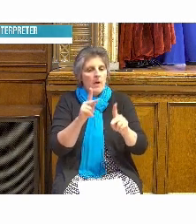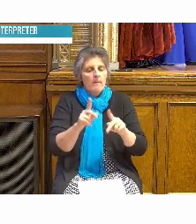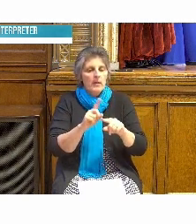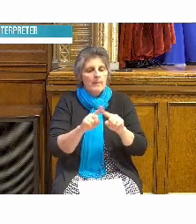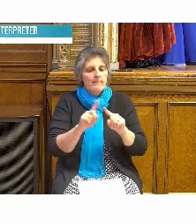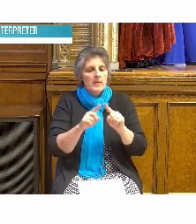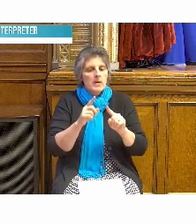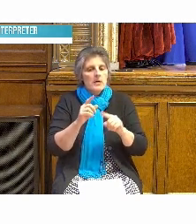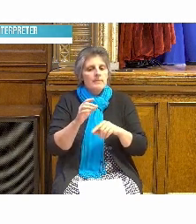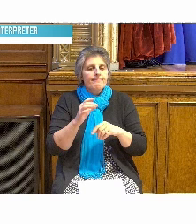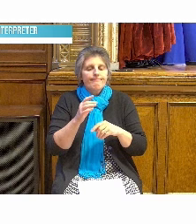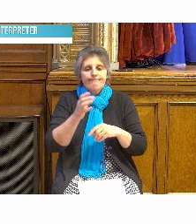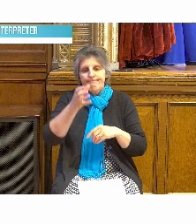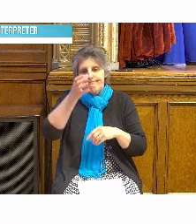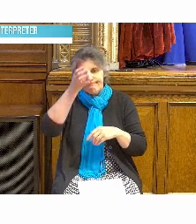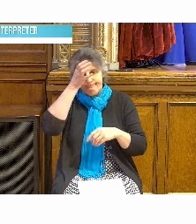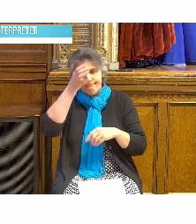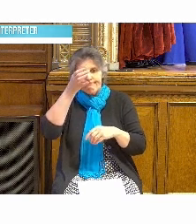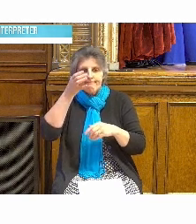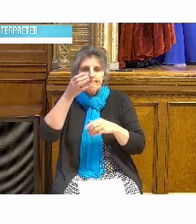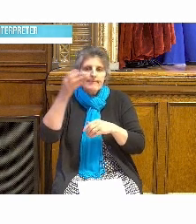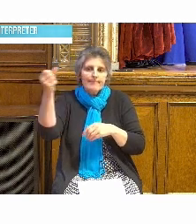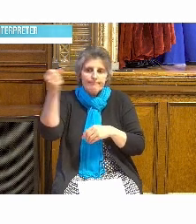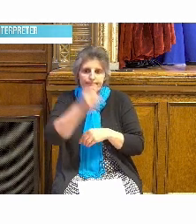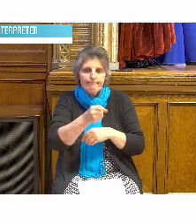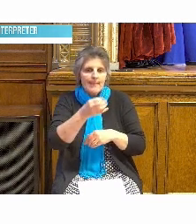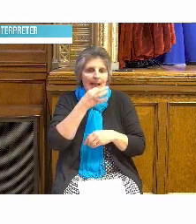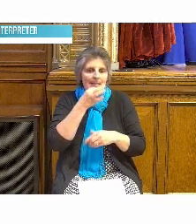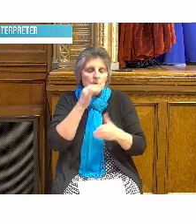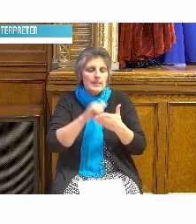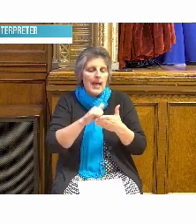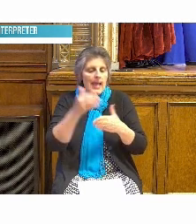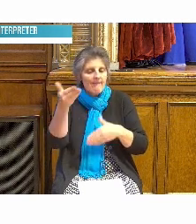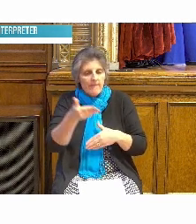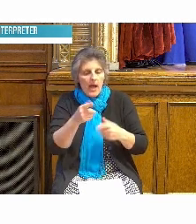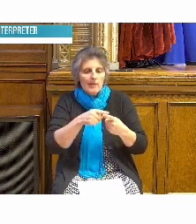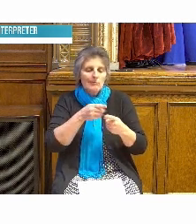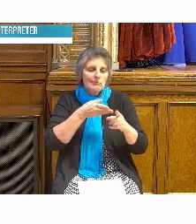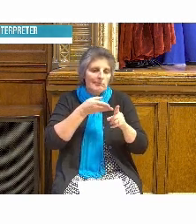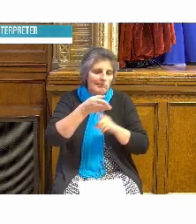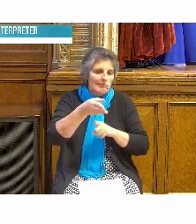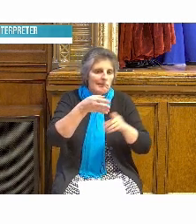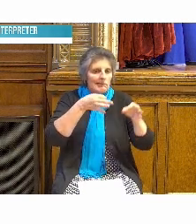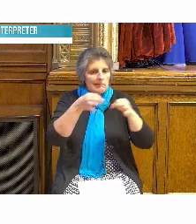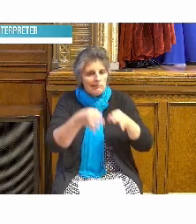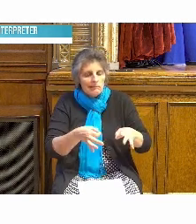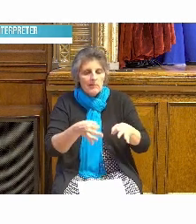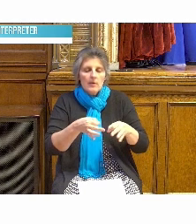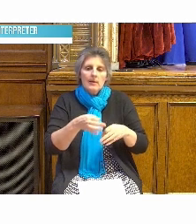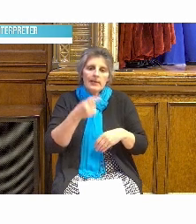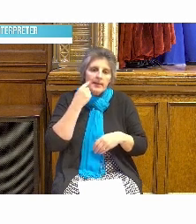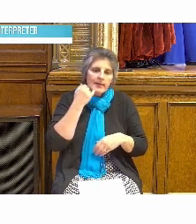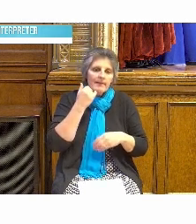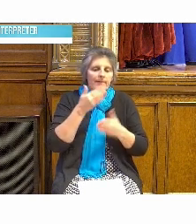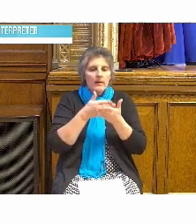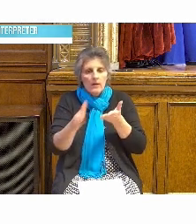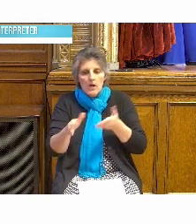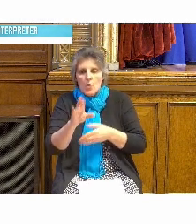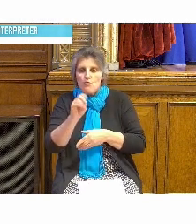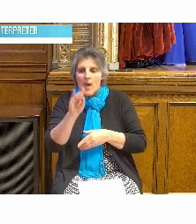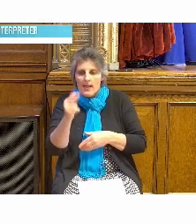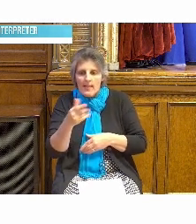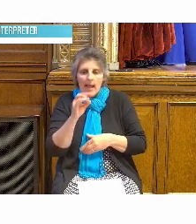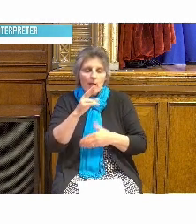are subject matter experts that are invited to talk about specific topics, whether it be redlining or the economy,